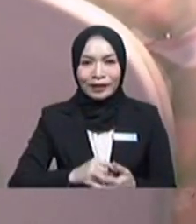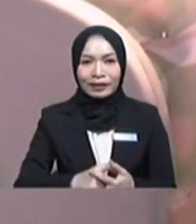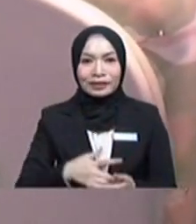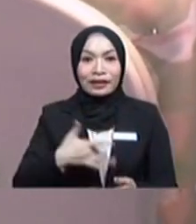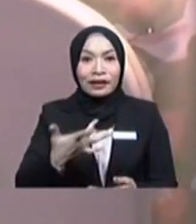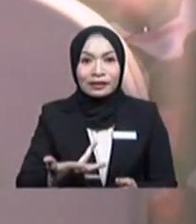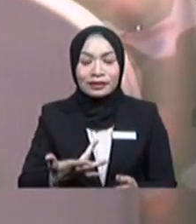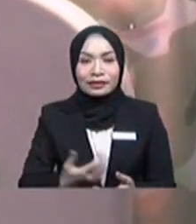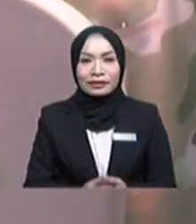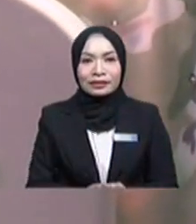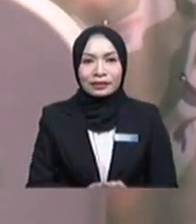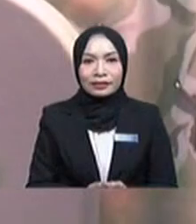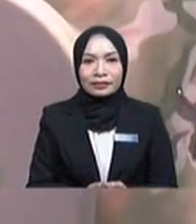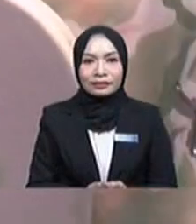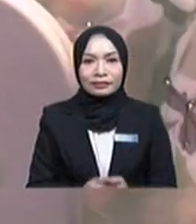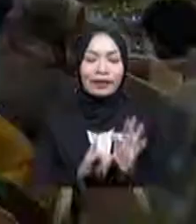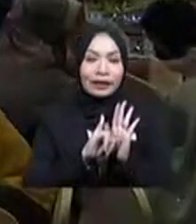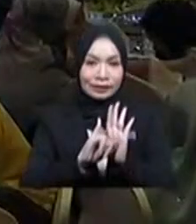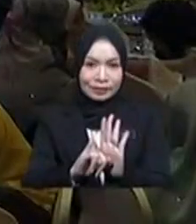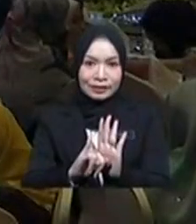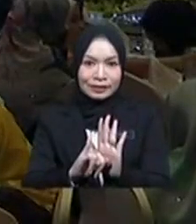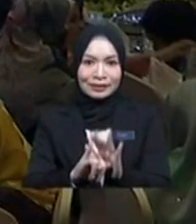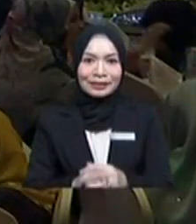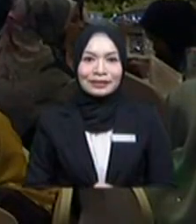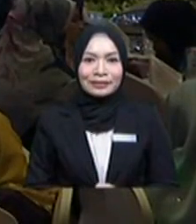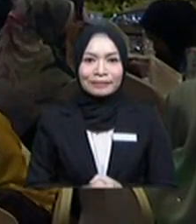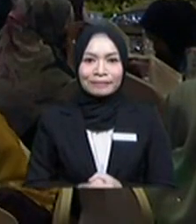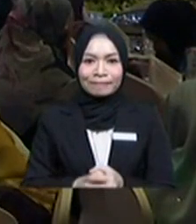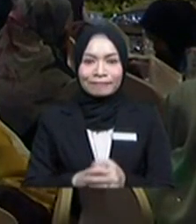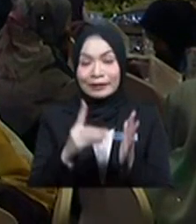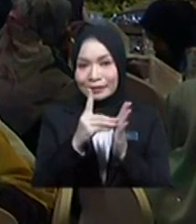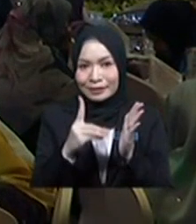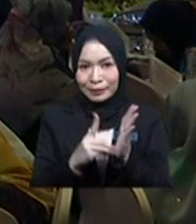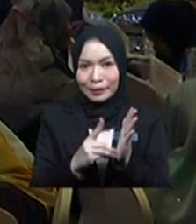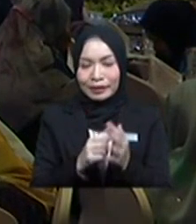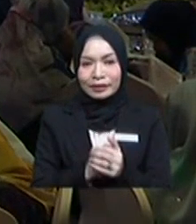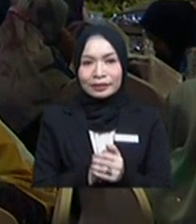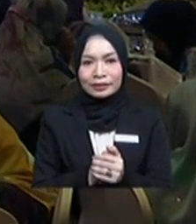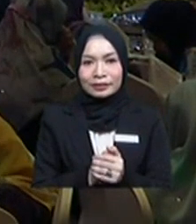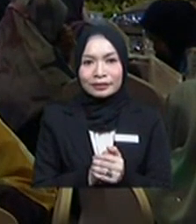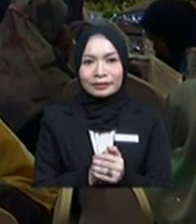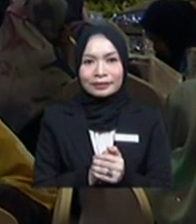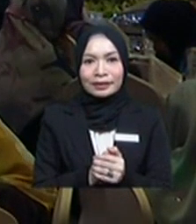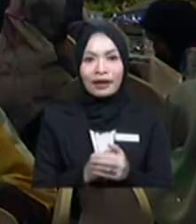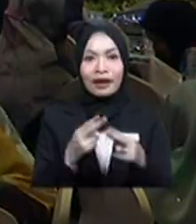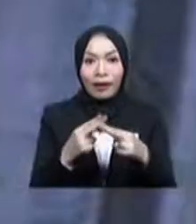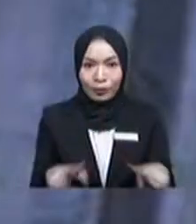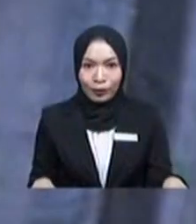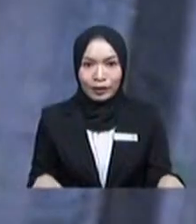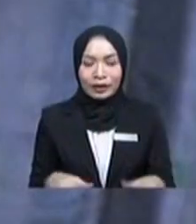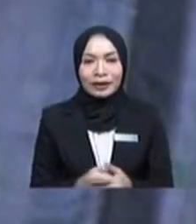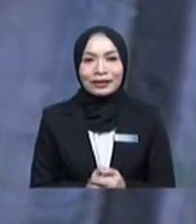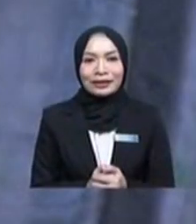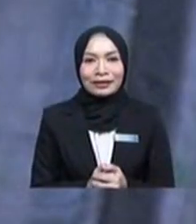self-identity, well-mannered, harmonious, perseverance, meticulous,